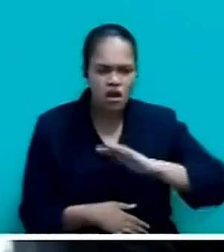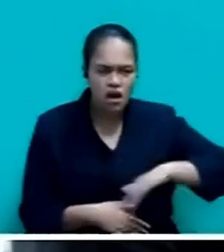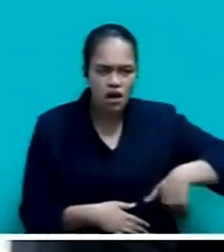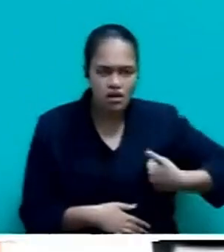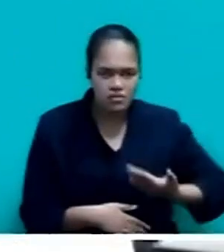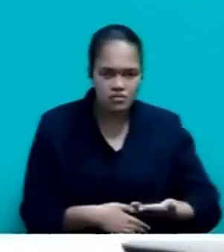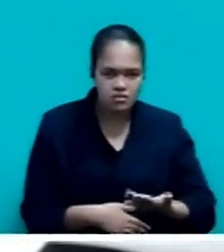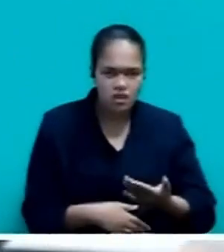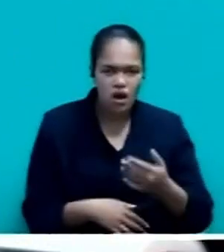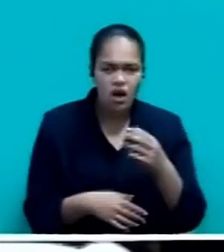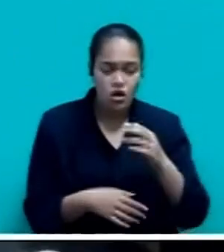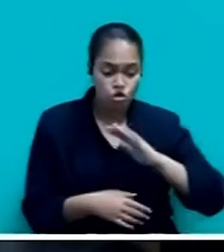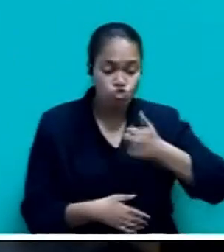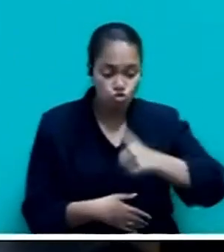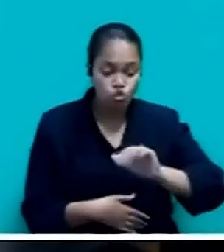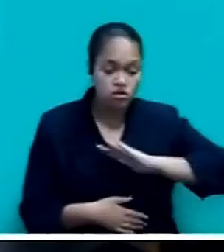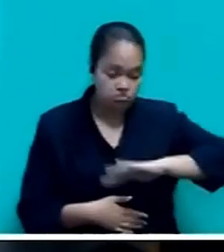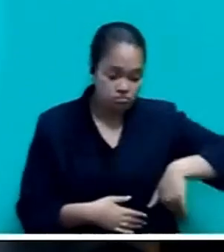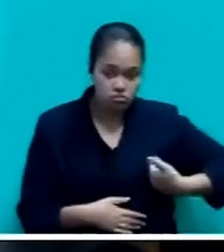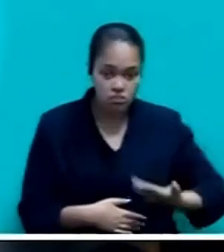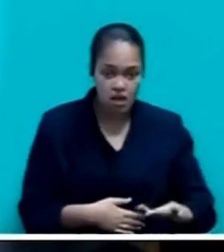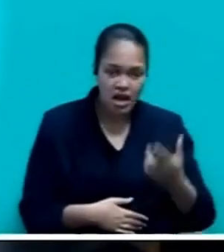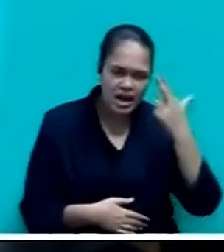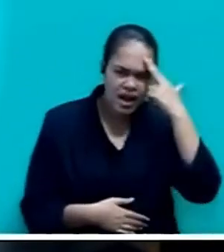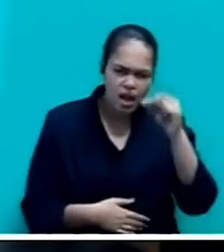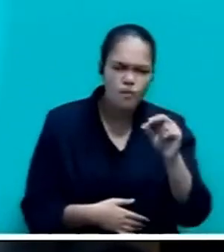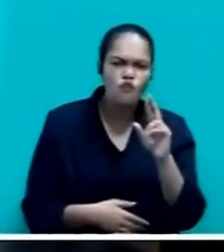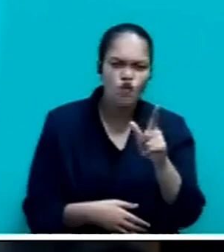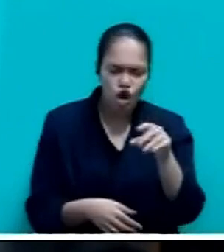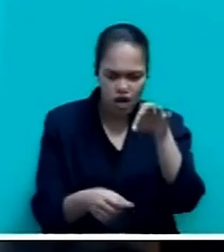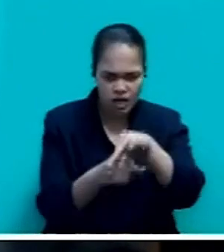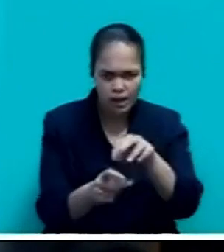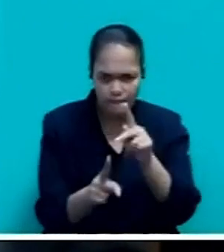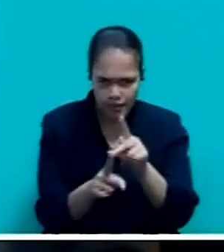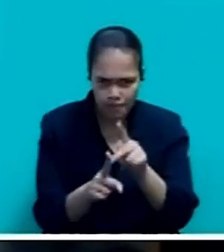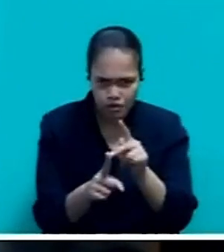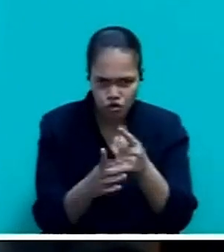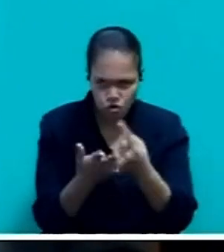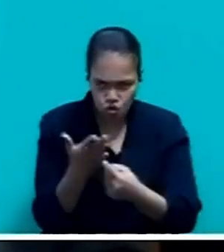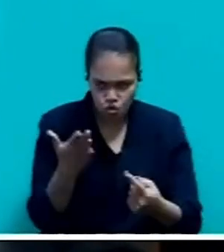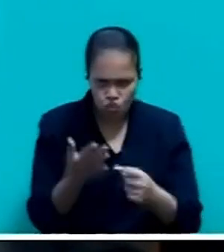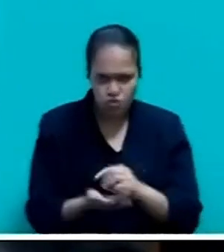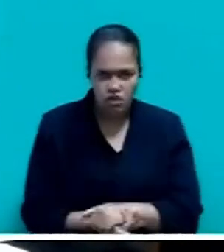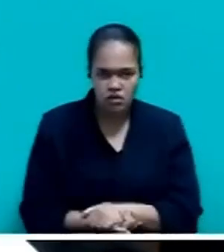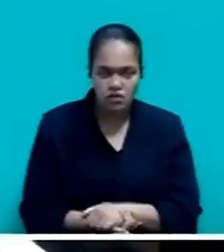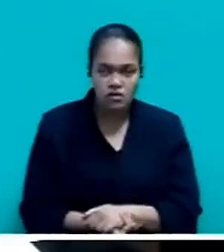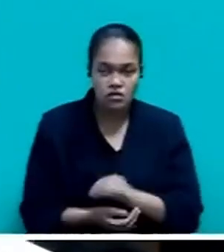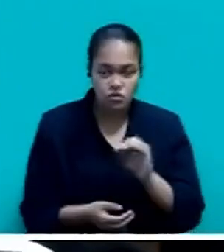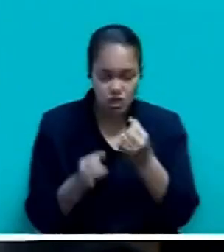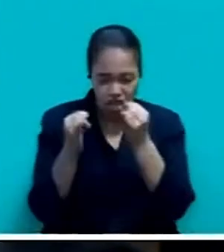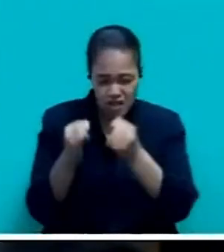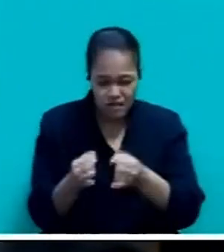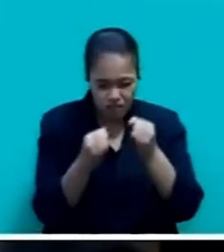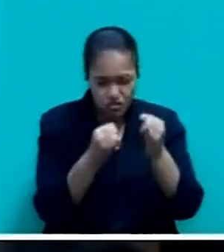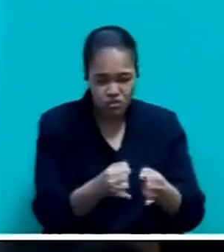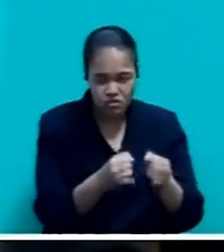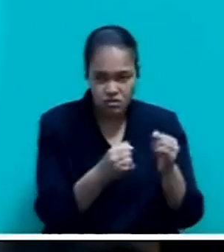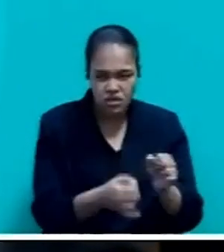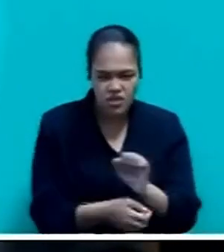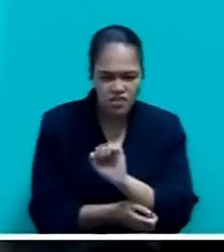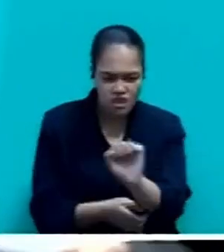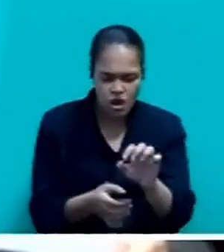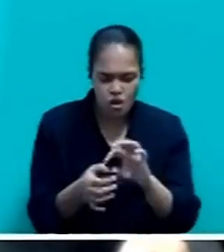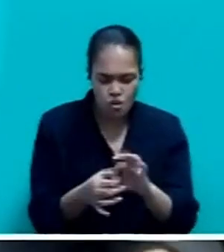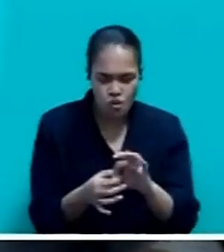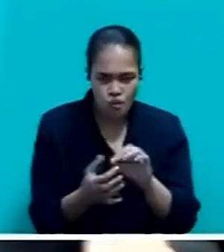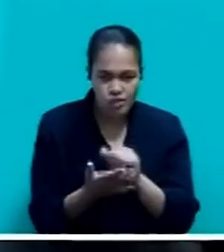election purposes only. The longer we delay the bill, the longer individuals are being denied their right to vote